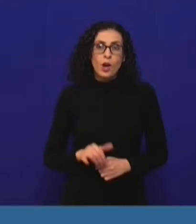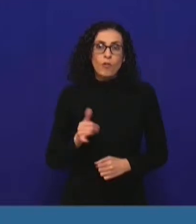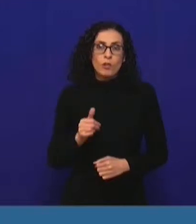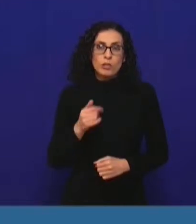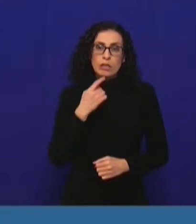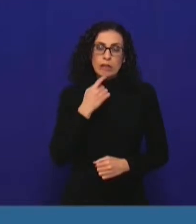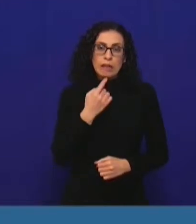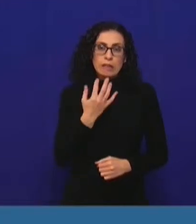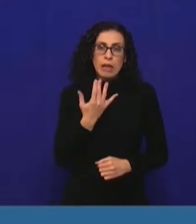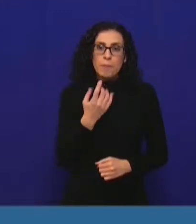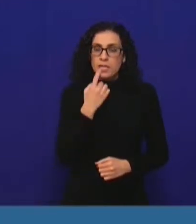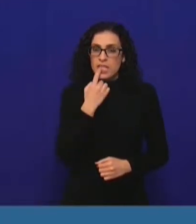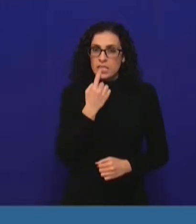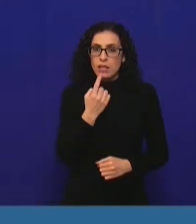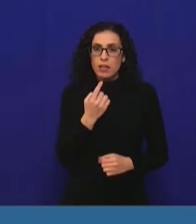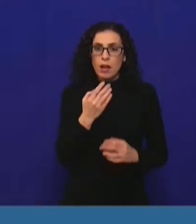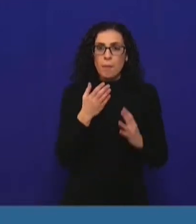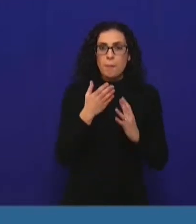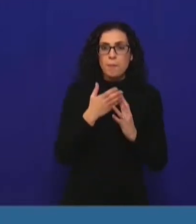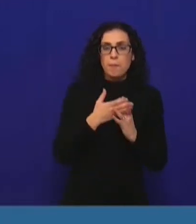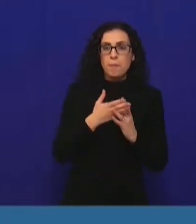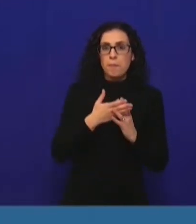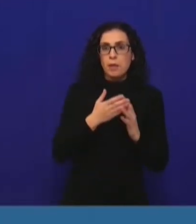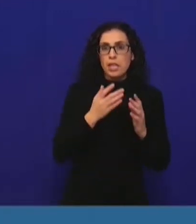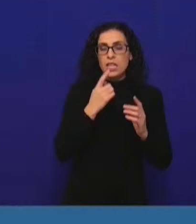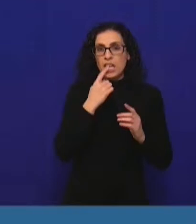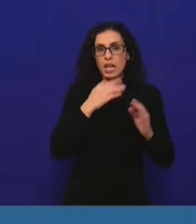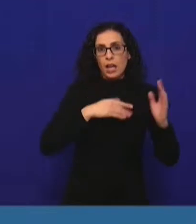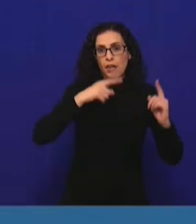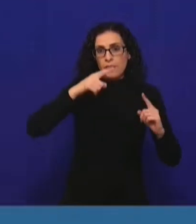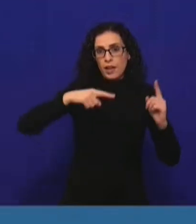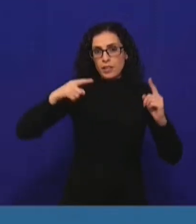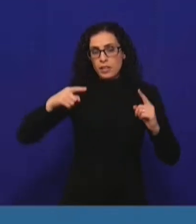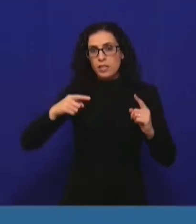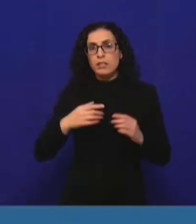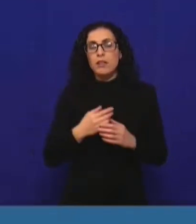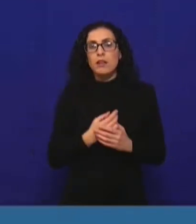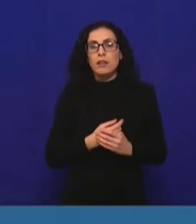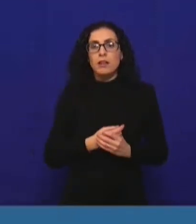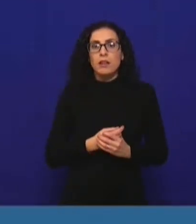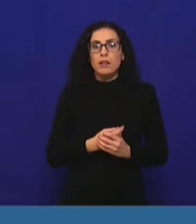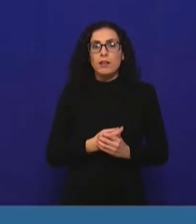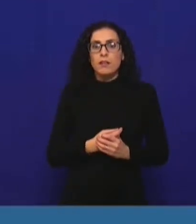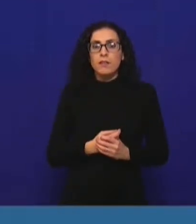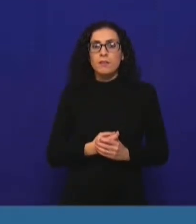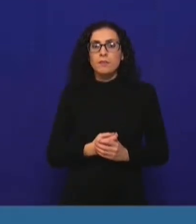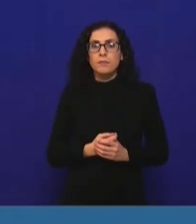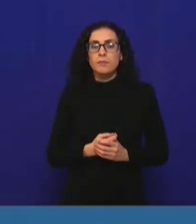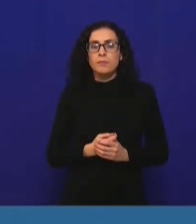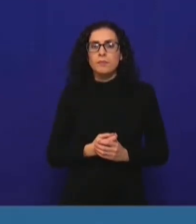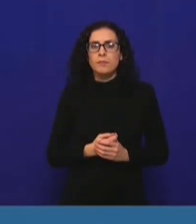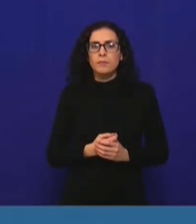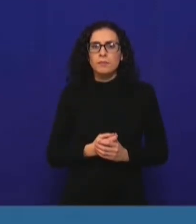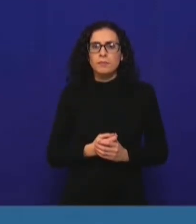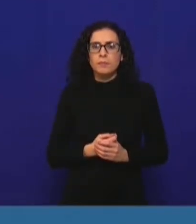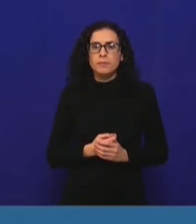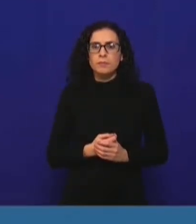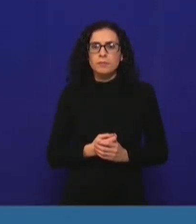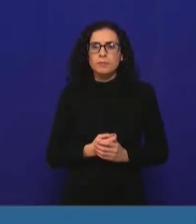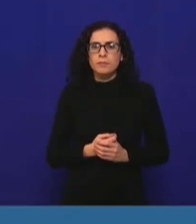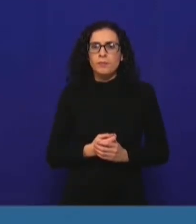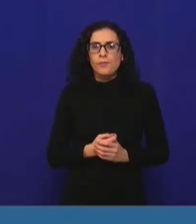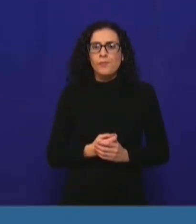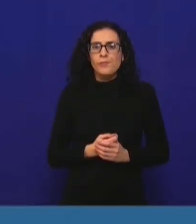tagħhom. Kien hemm differenza fl-etajiet forsi qed jitlu aktar nies li huma żgħar fl-età u l-etajiet tagħhom. Forsi tgħidilna ftit